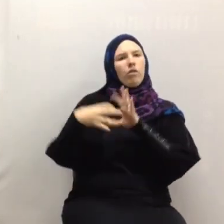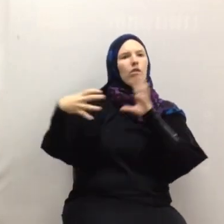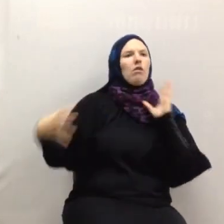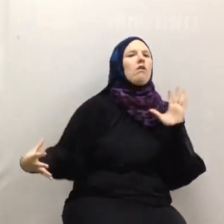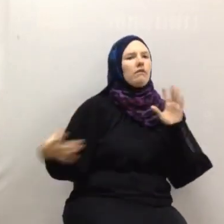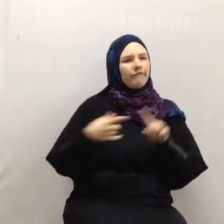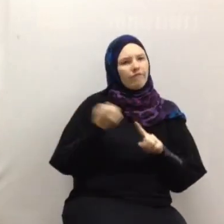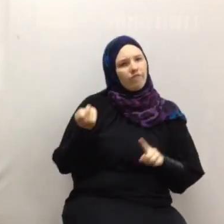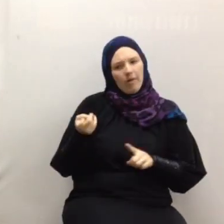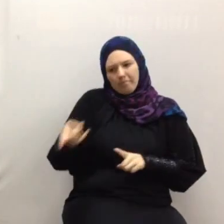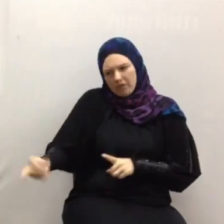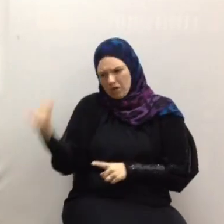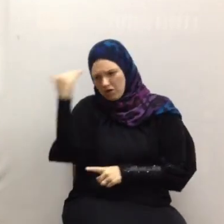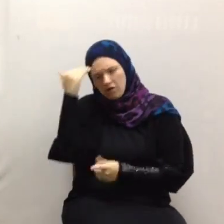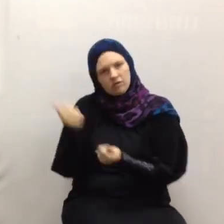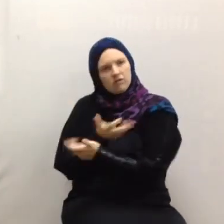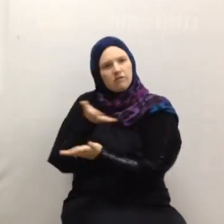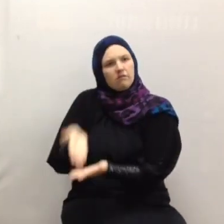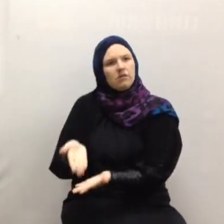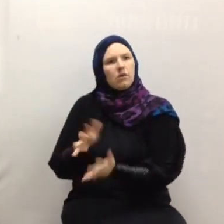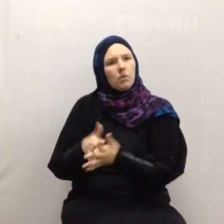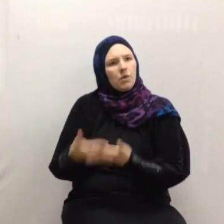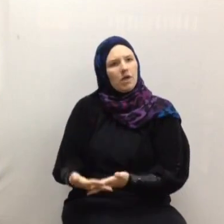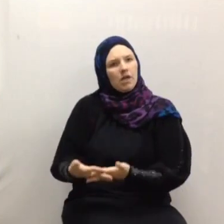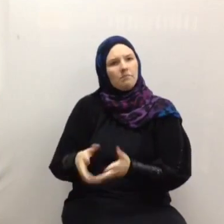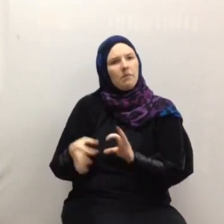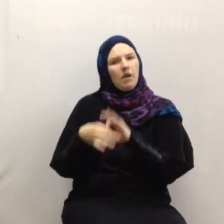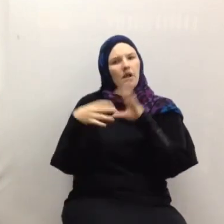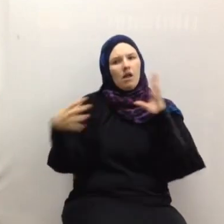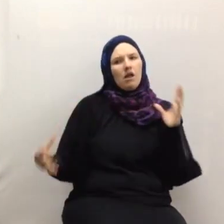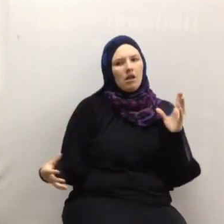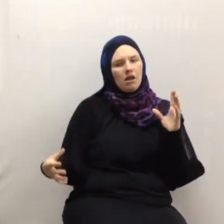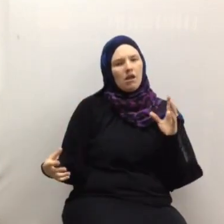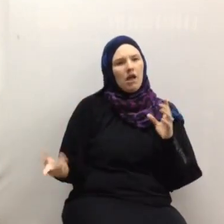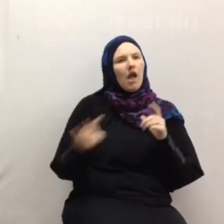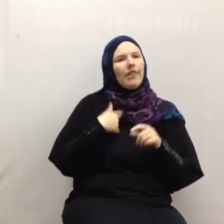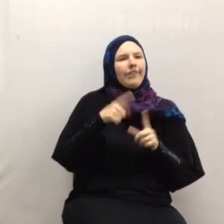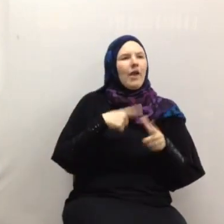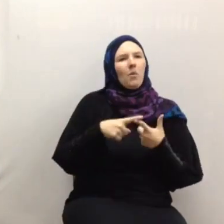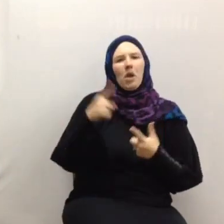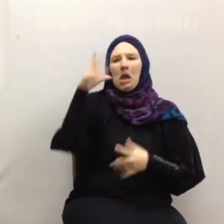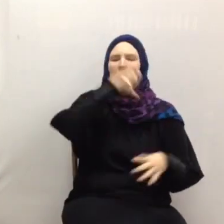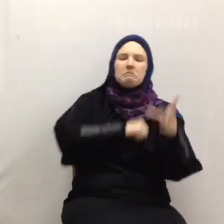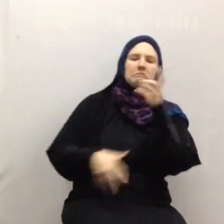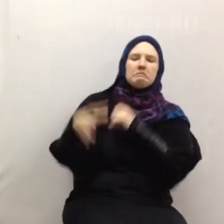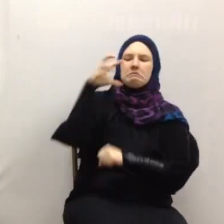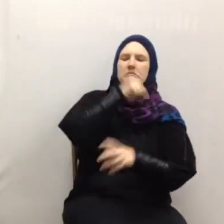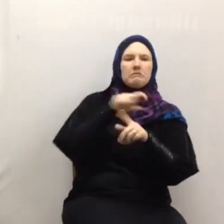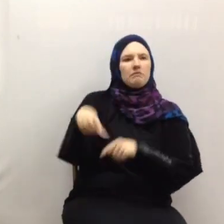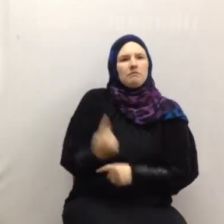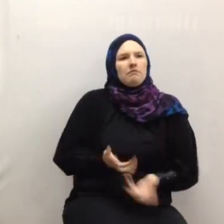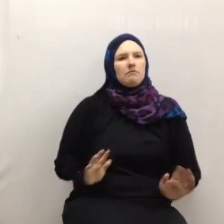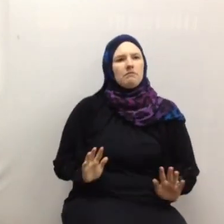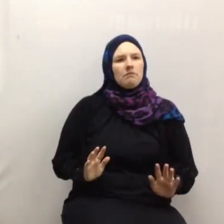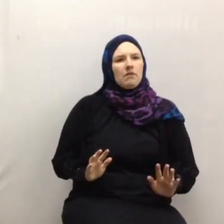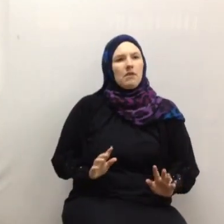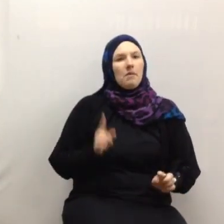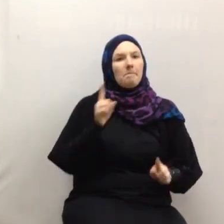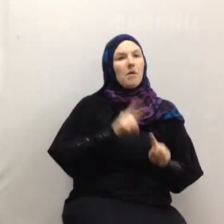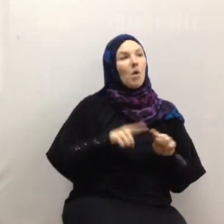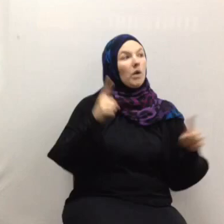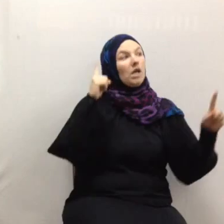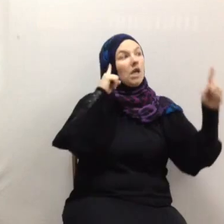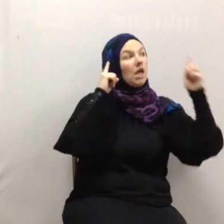knowledge and assume things about it? And we are hearing more about it from the enemies